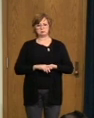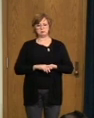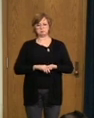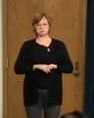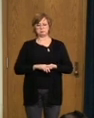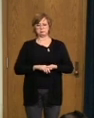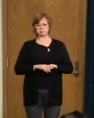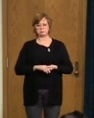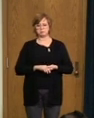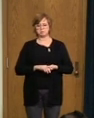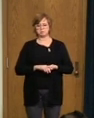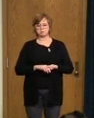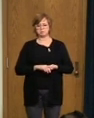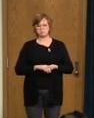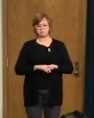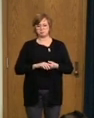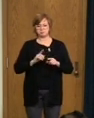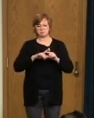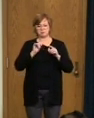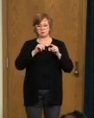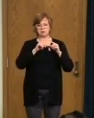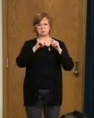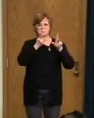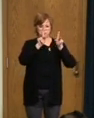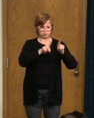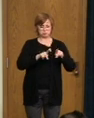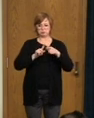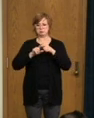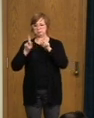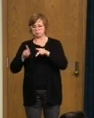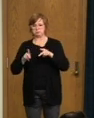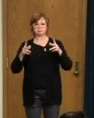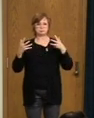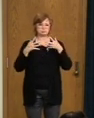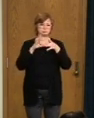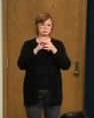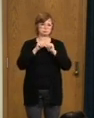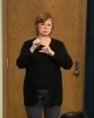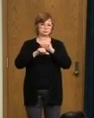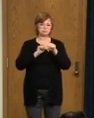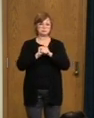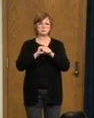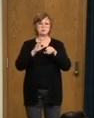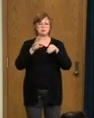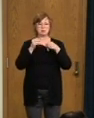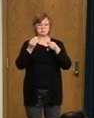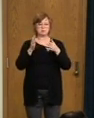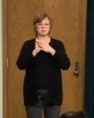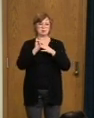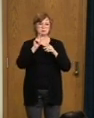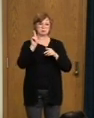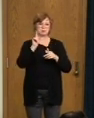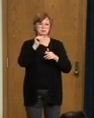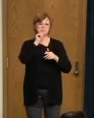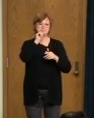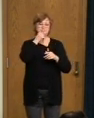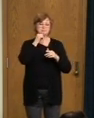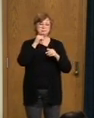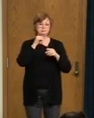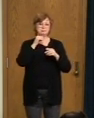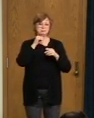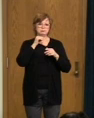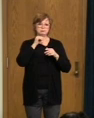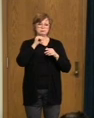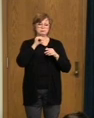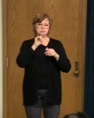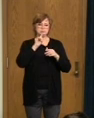that very close, natural, human-to-human interactions that give COVID a chance. And that's why I'm saying, even over the holidays,